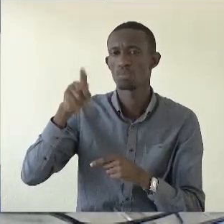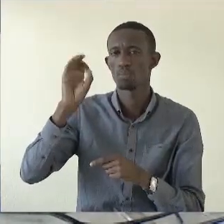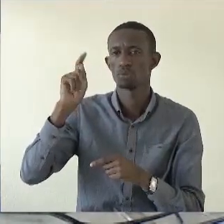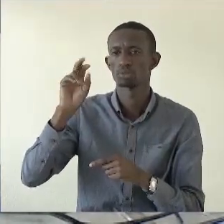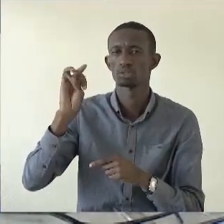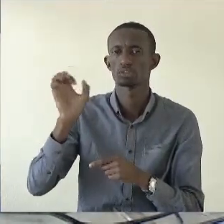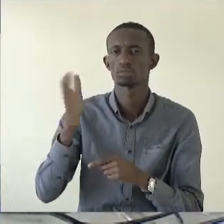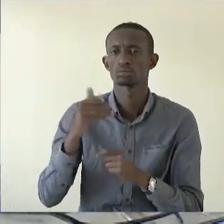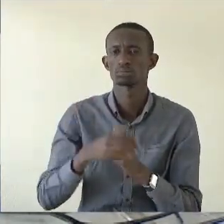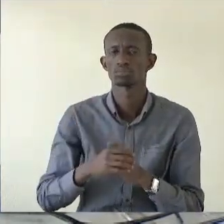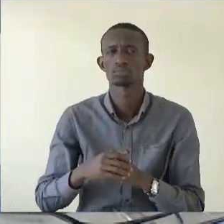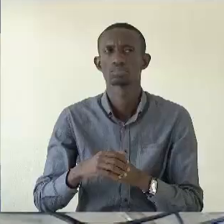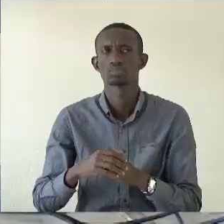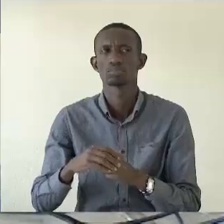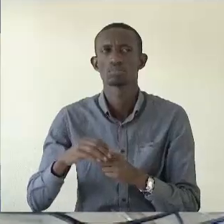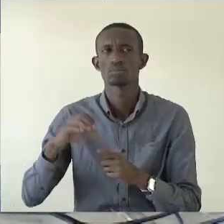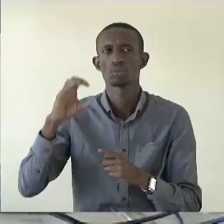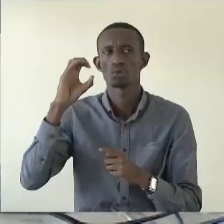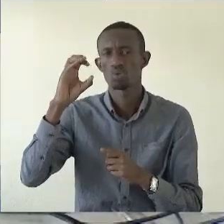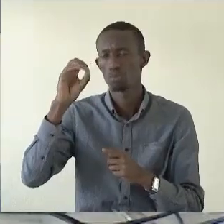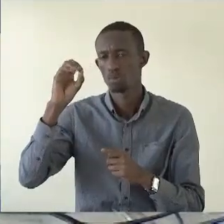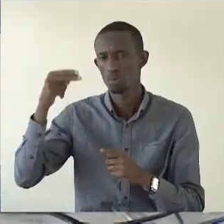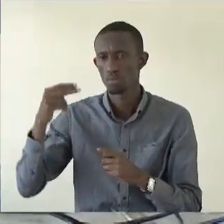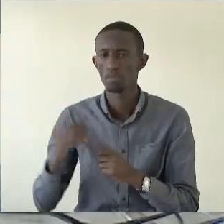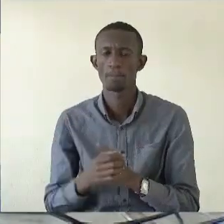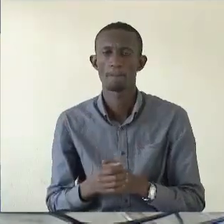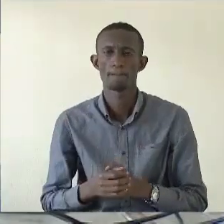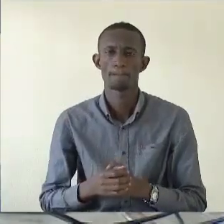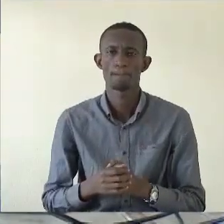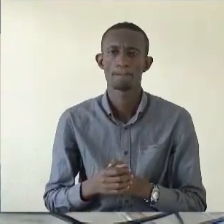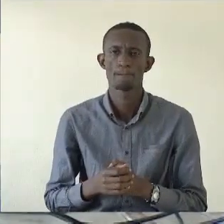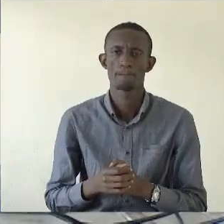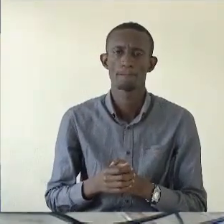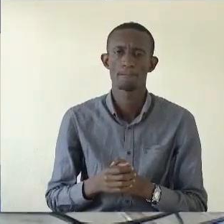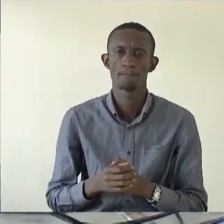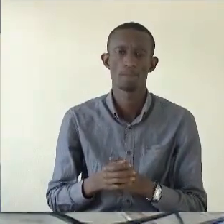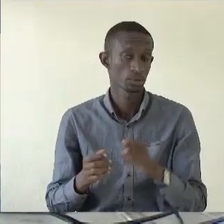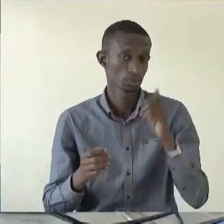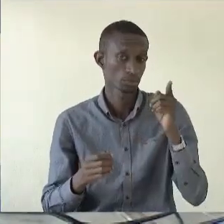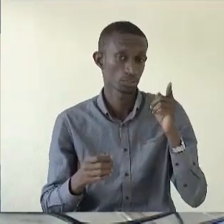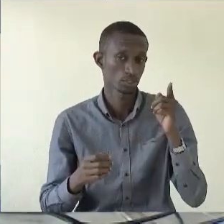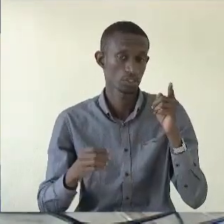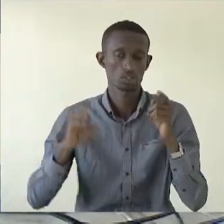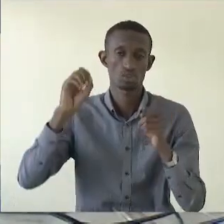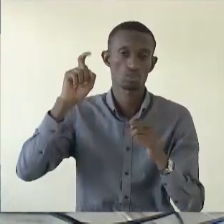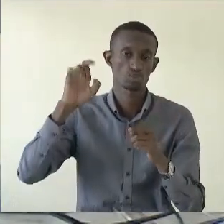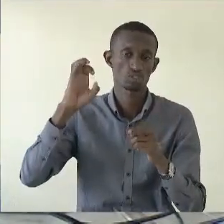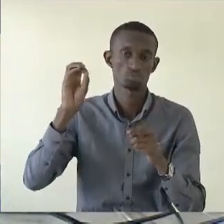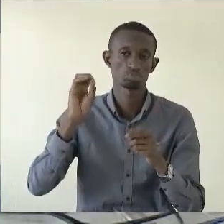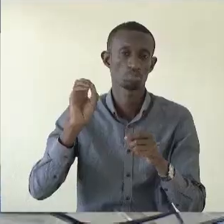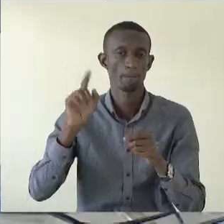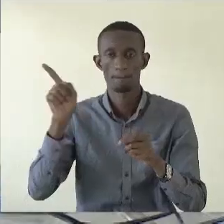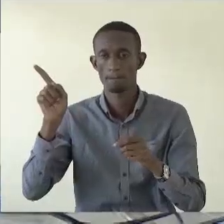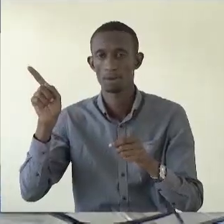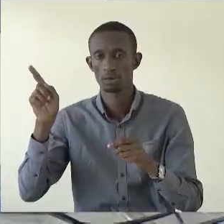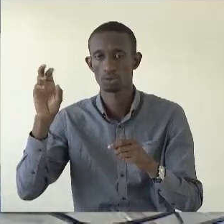benzoic acid. So that will be the benzoic acid. That means this one is oxidized to get this. So what does, if